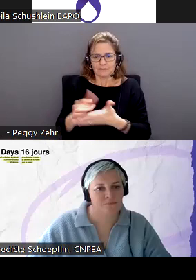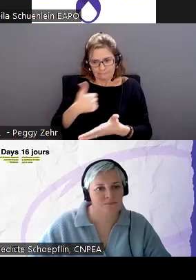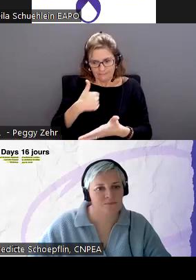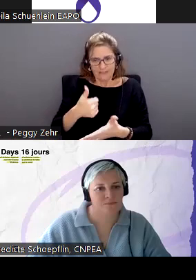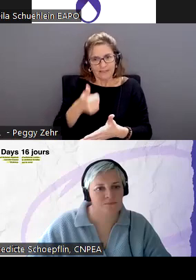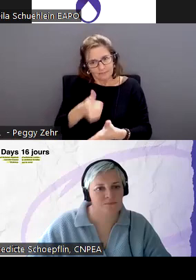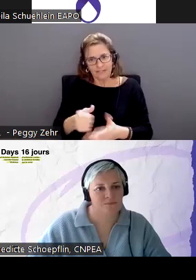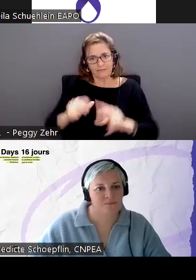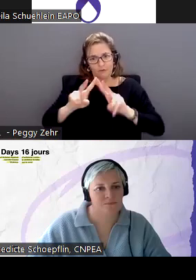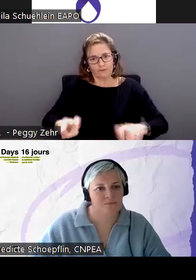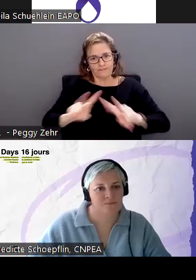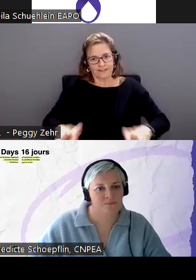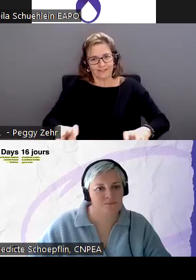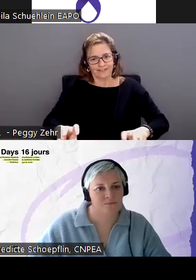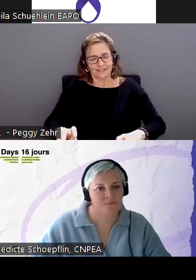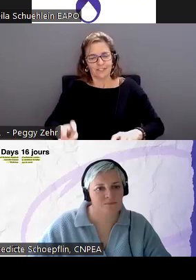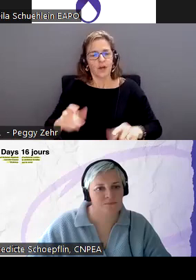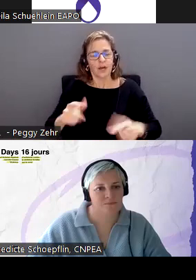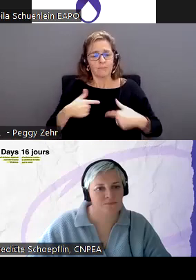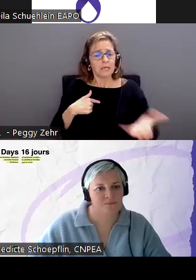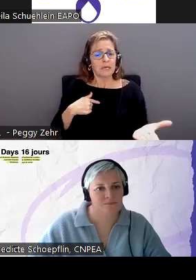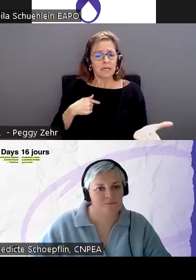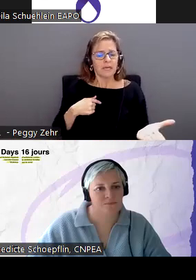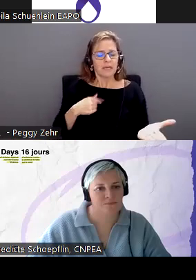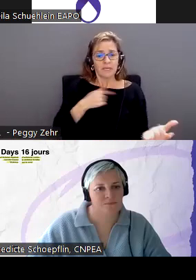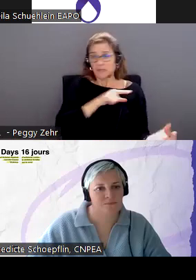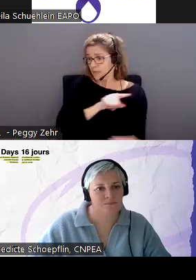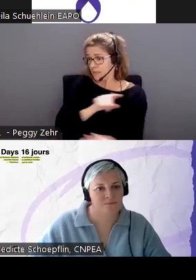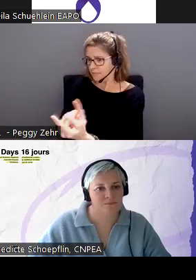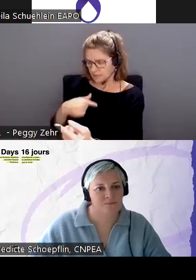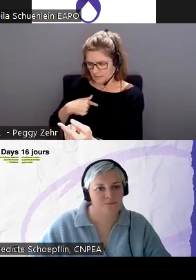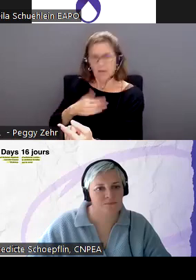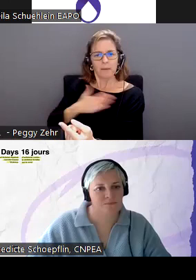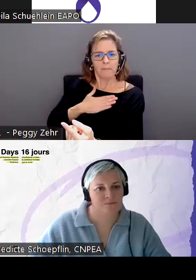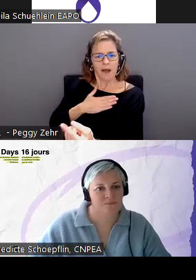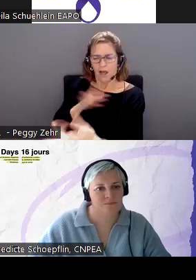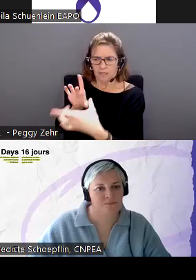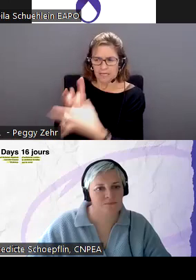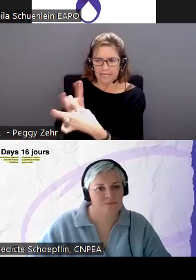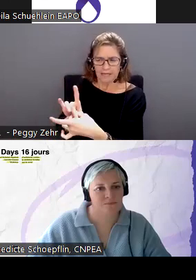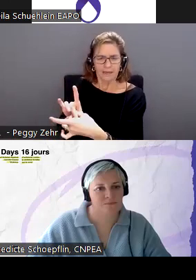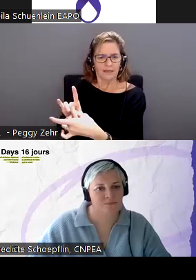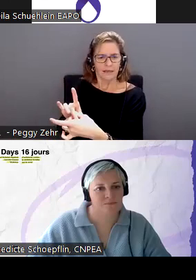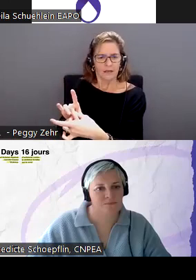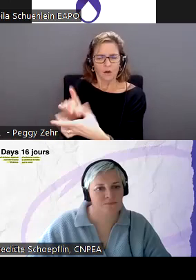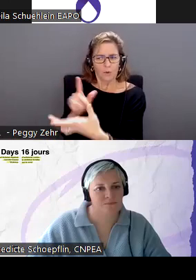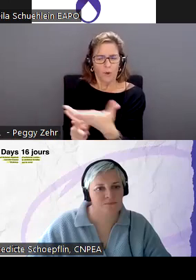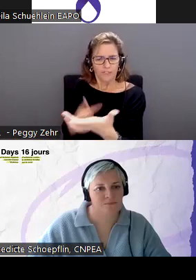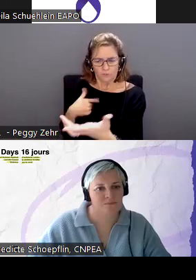what's the encounter like? What's the quality of the encounter like for me with this person that's in front of me